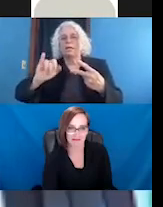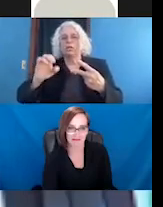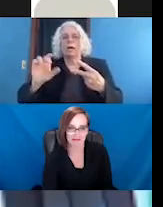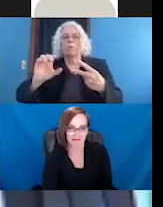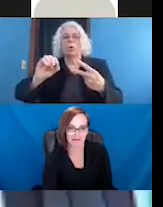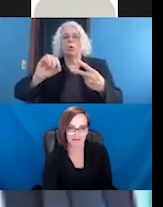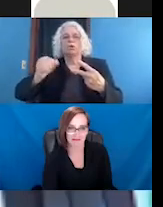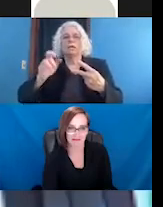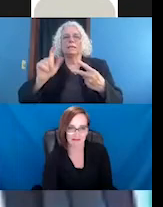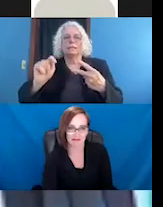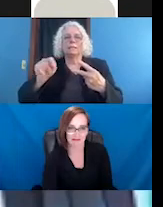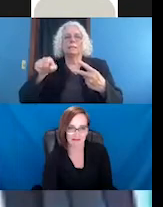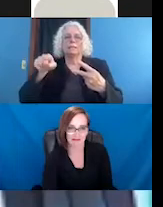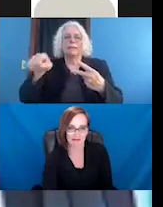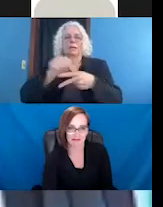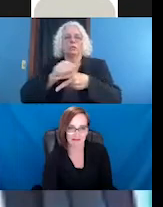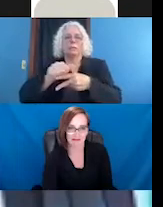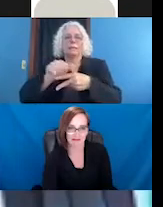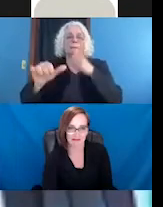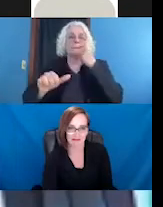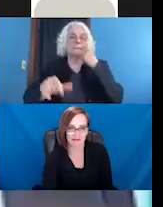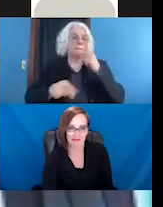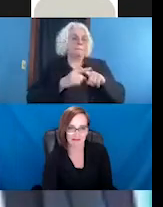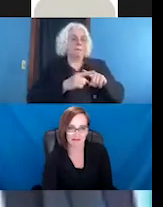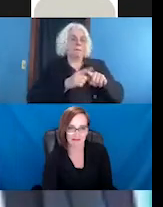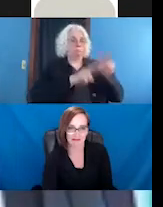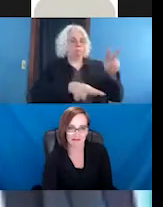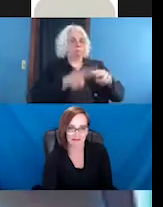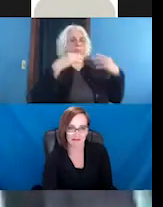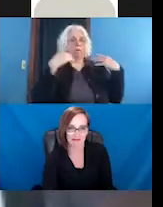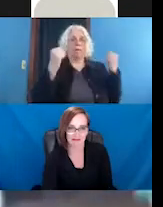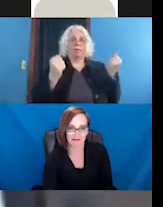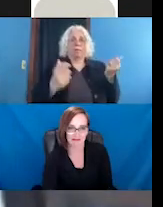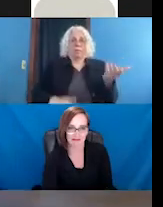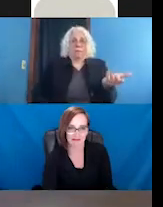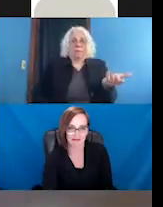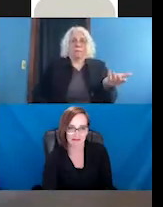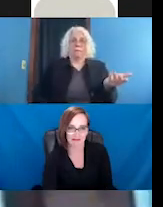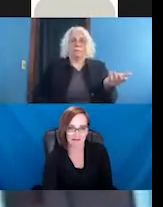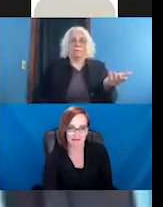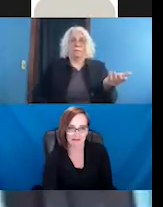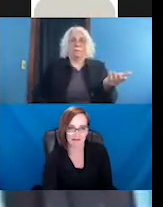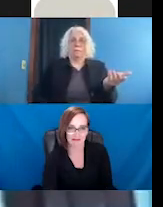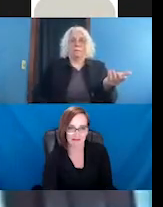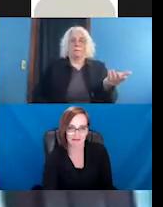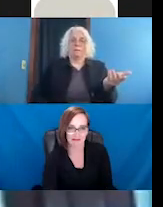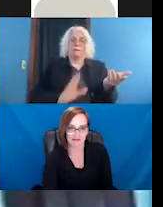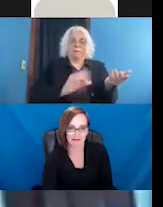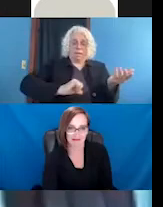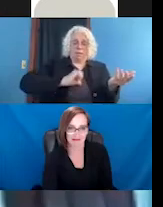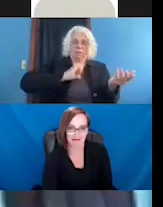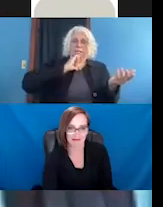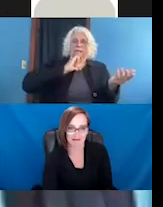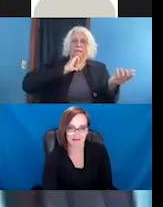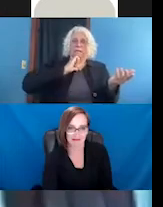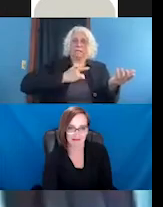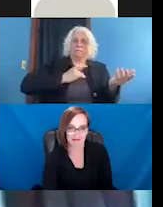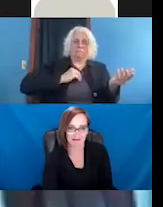health well-being. Where are they at today in terms of how their self-esteem, what kind